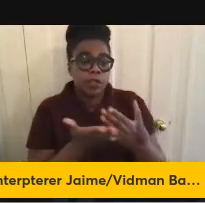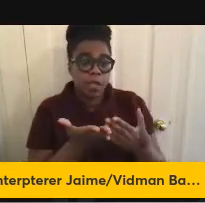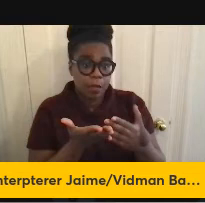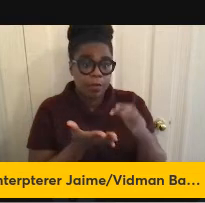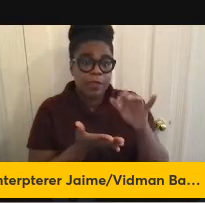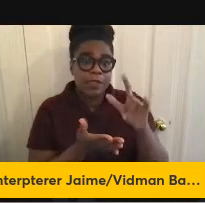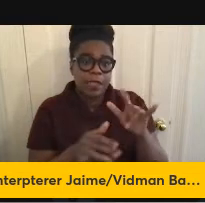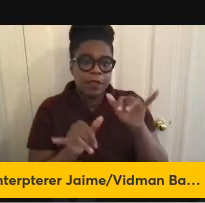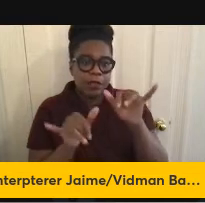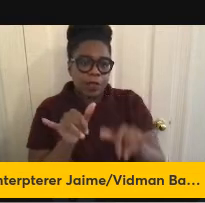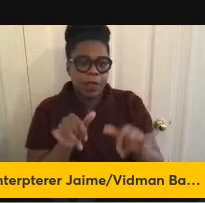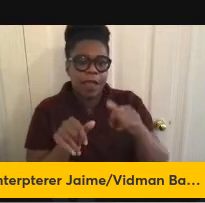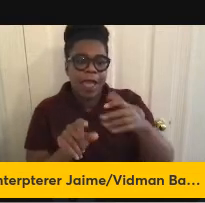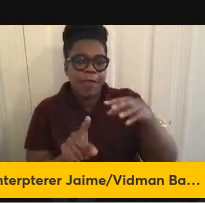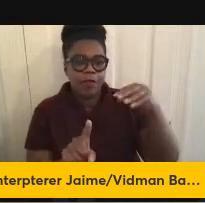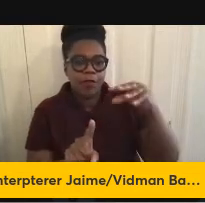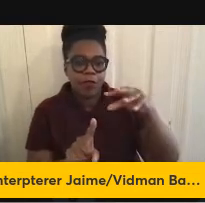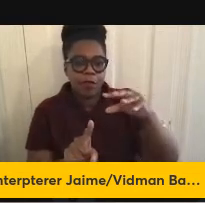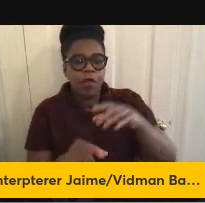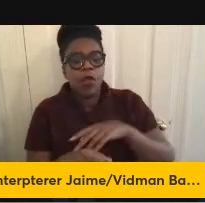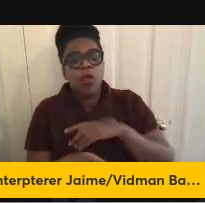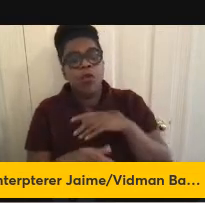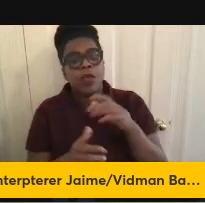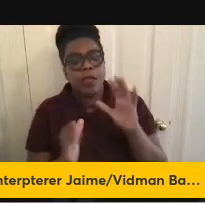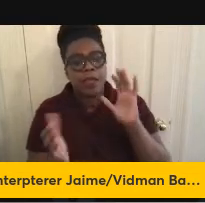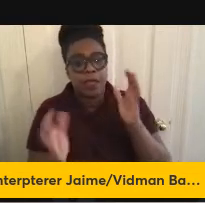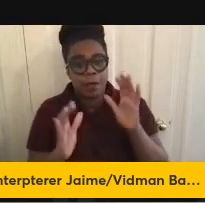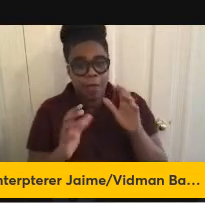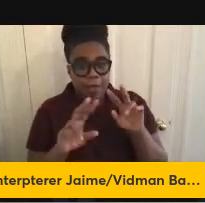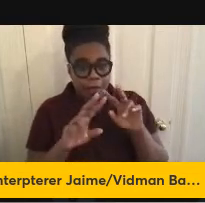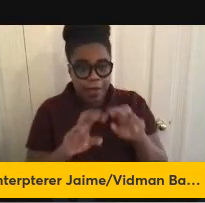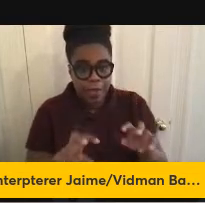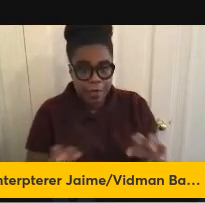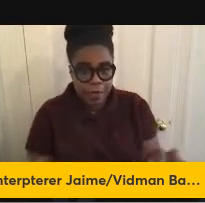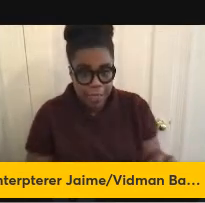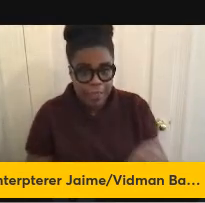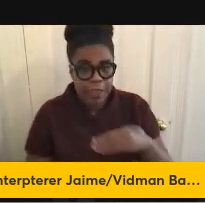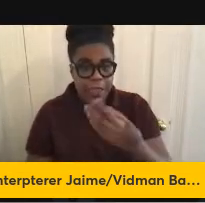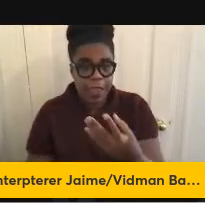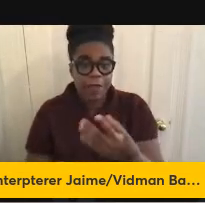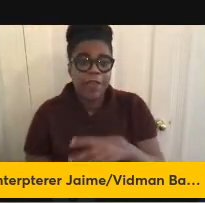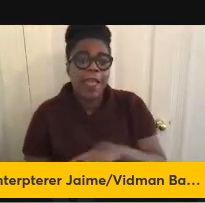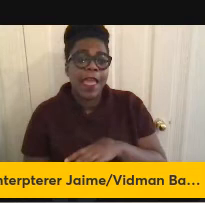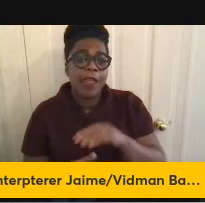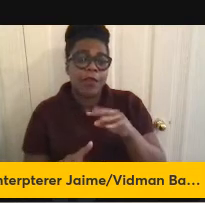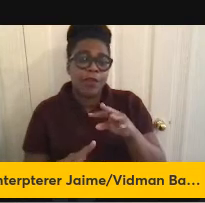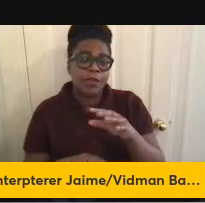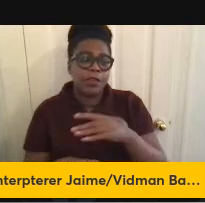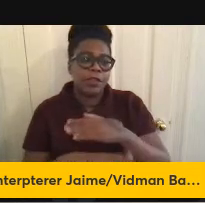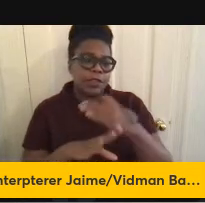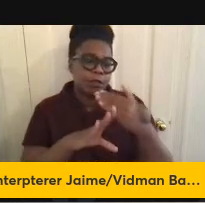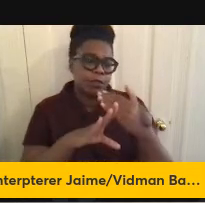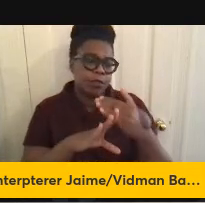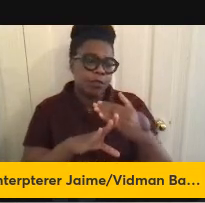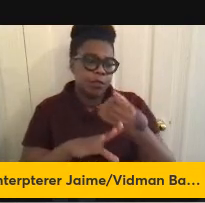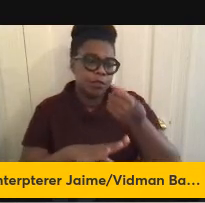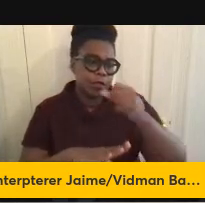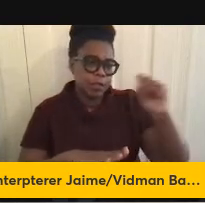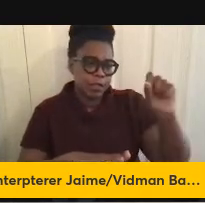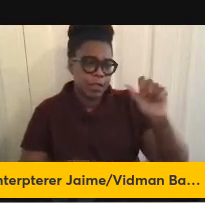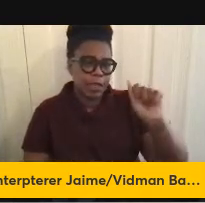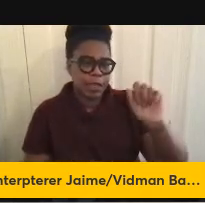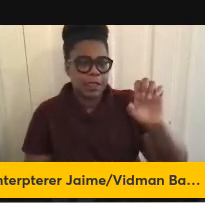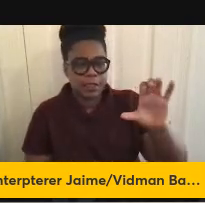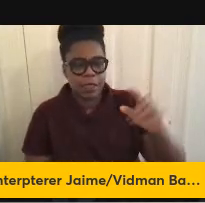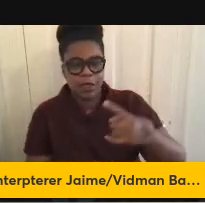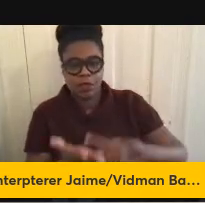So we can compare and analyze our donor and radiation-resistant ASCs. But more on that a little bit later.